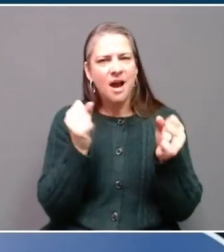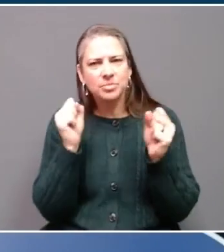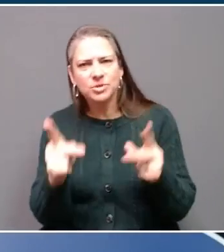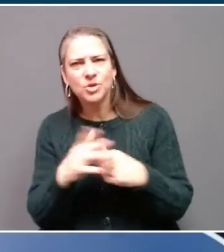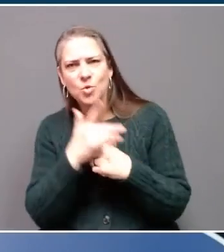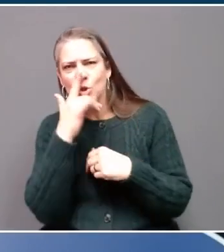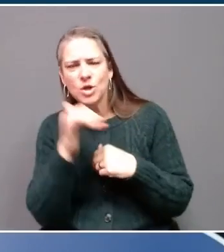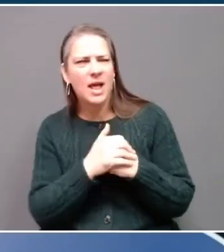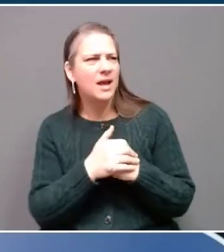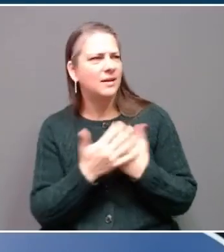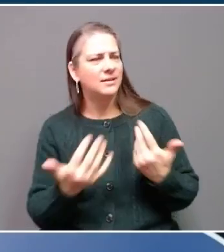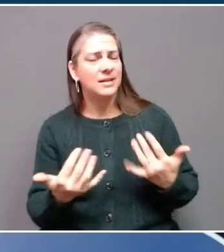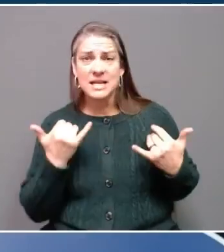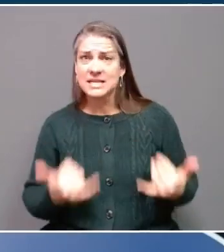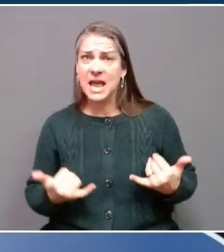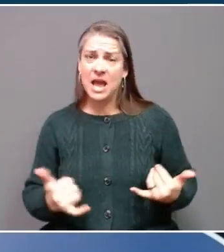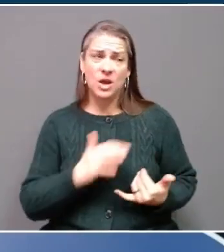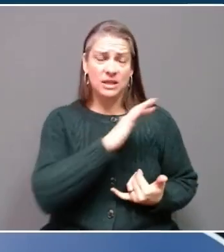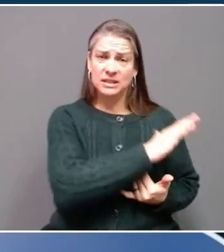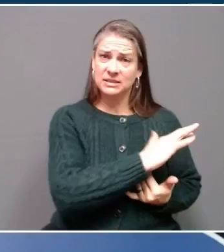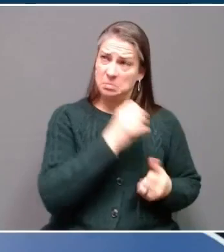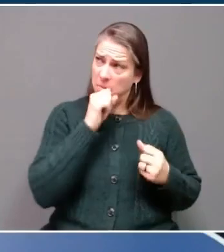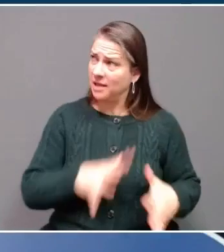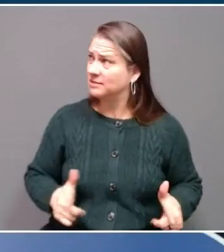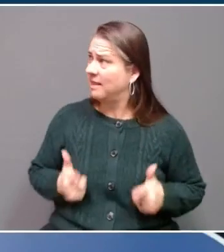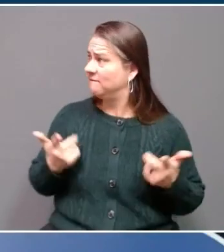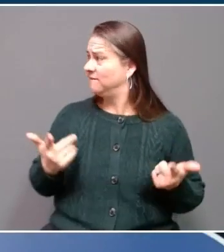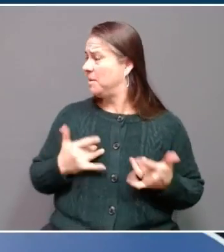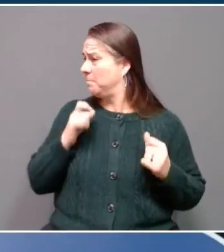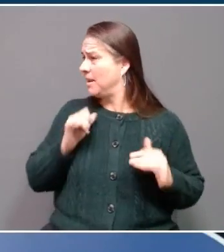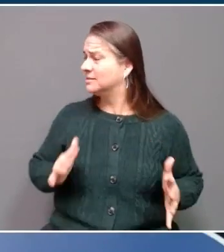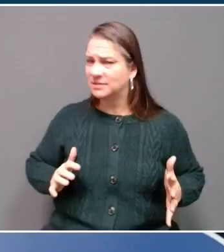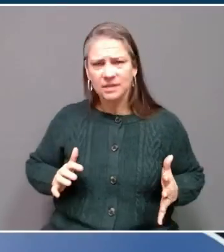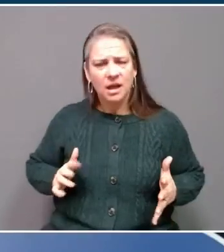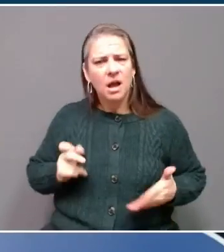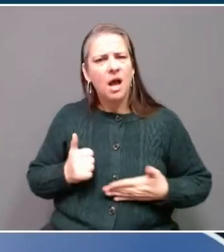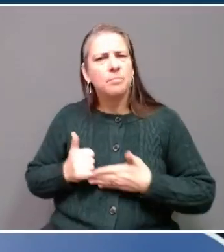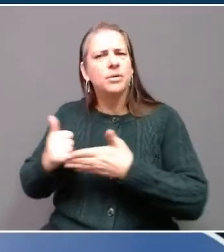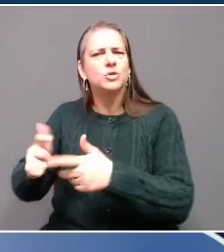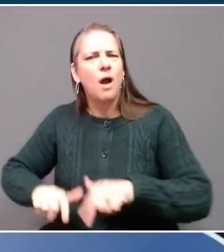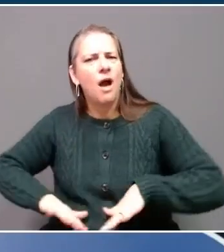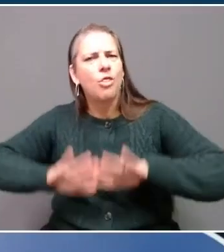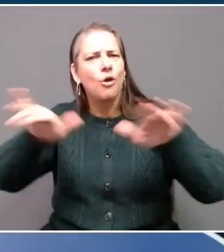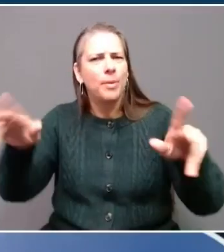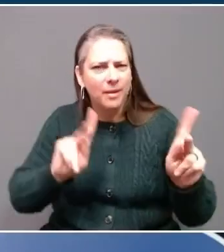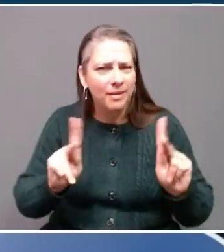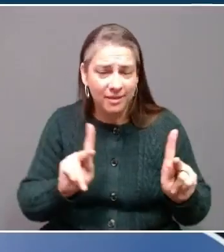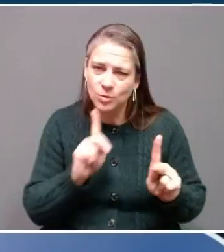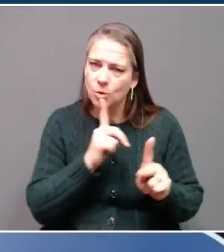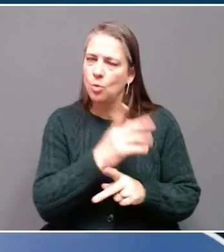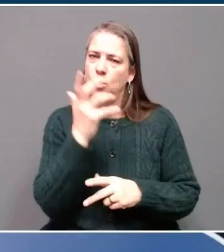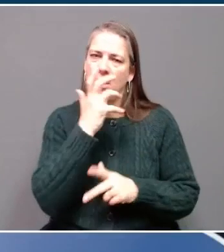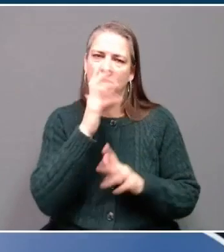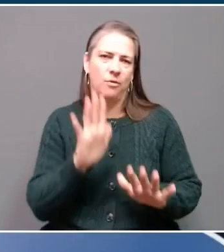uses what he's been blessed with to try to help others out. Really incredible guy. And he stayed